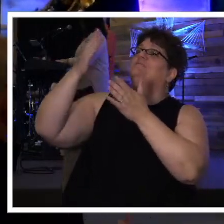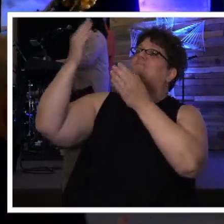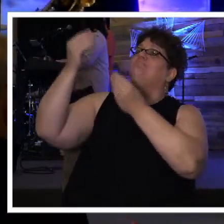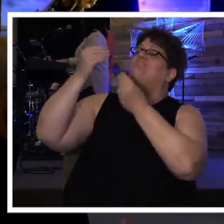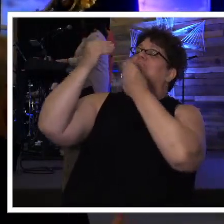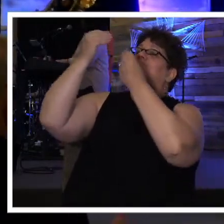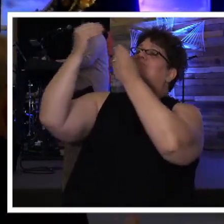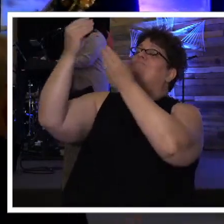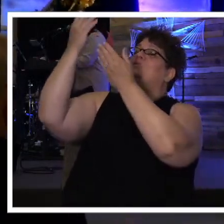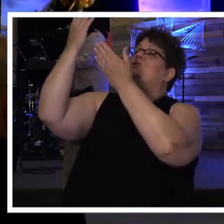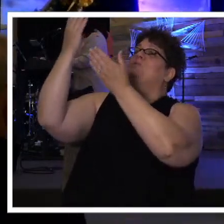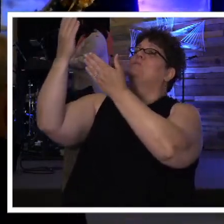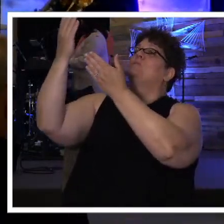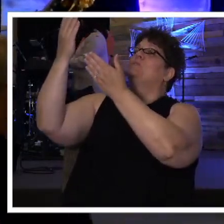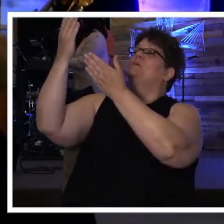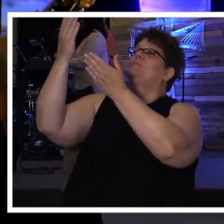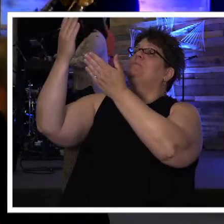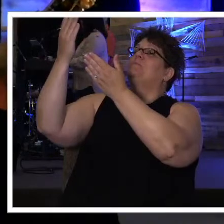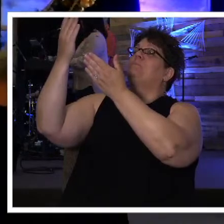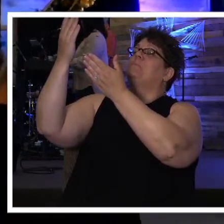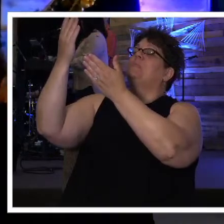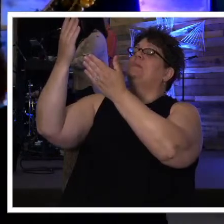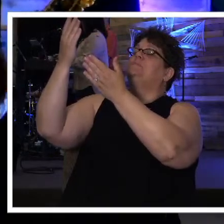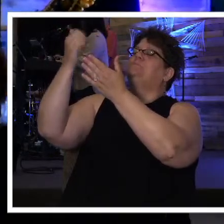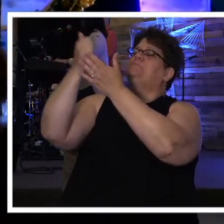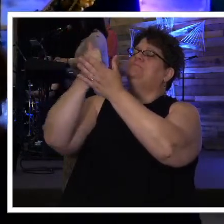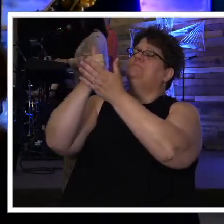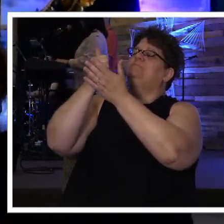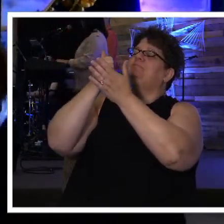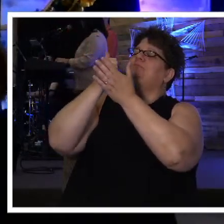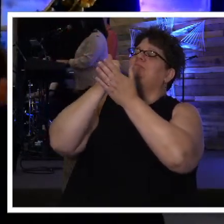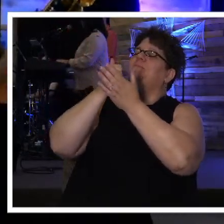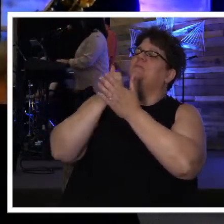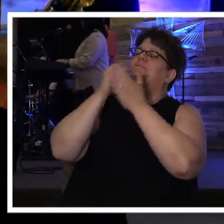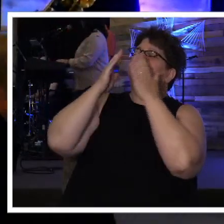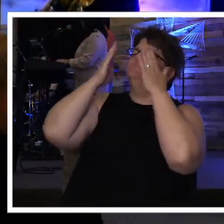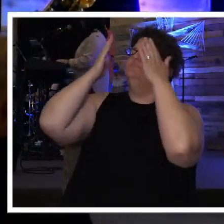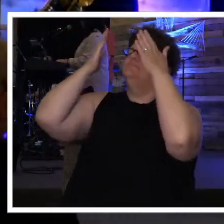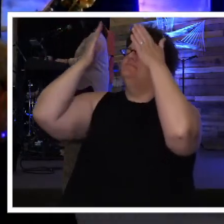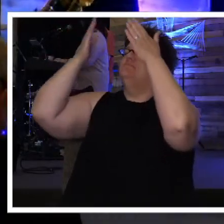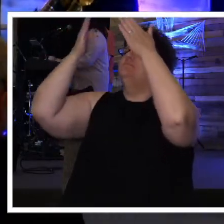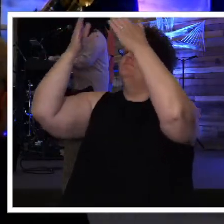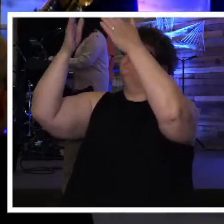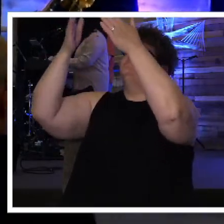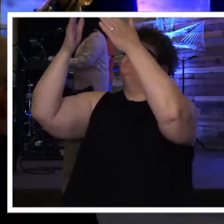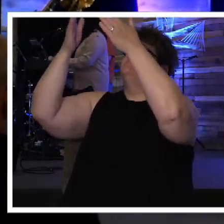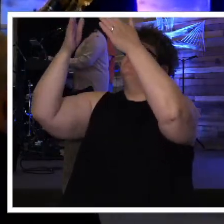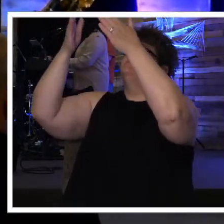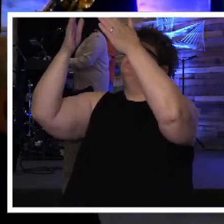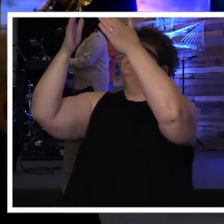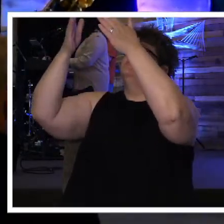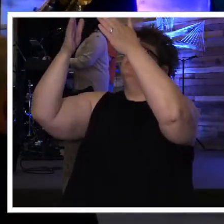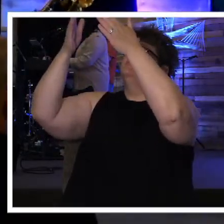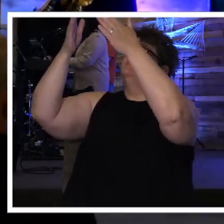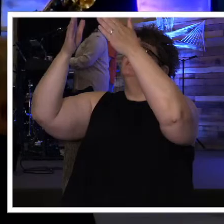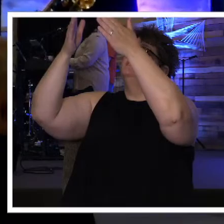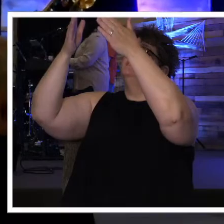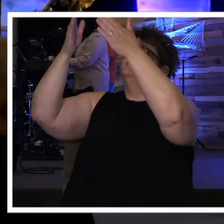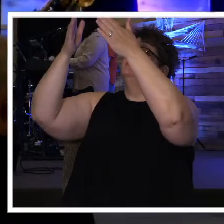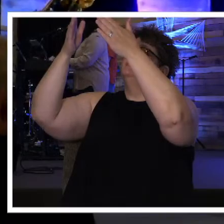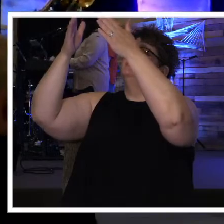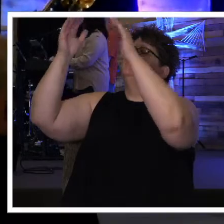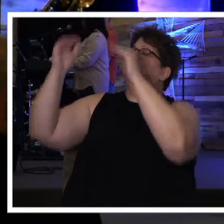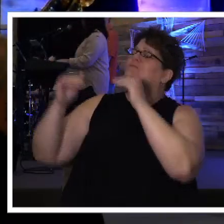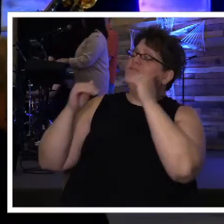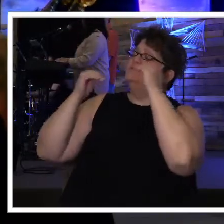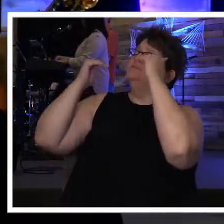such practices, God, and give it all to you, Jesus. We exalt you today, O God. Father, I pray over